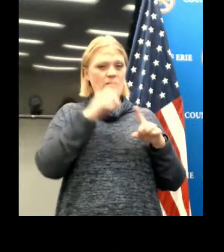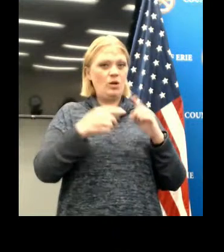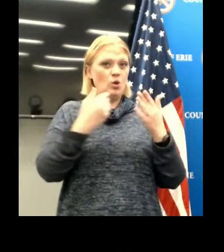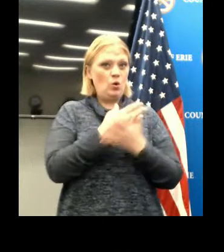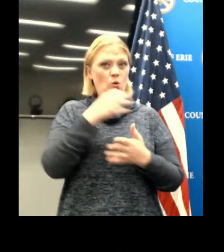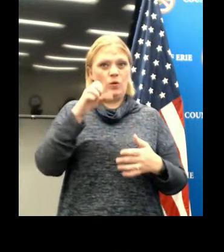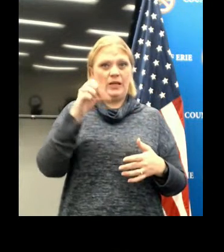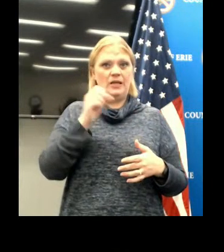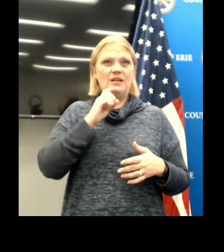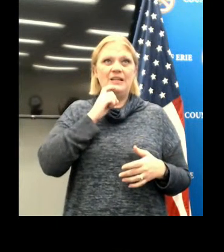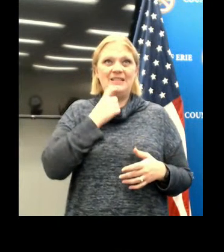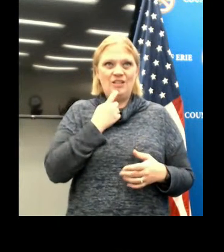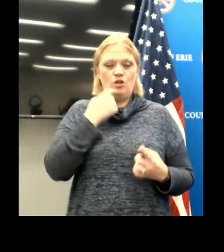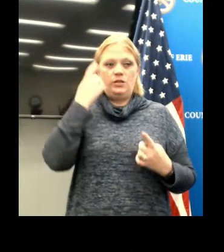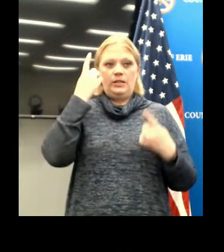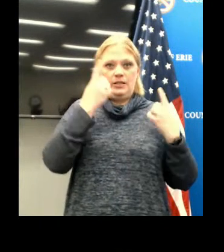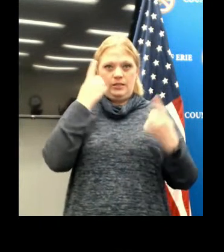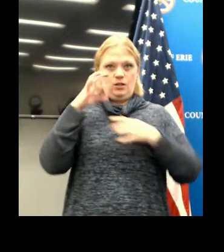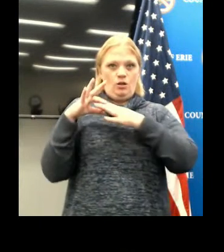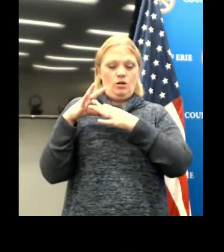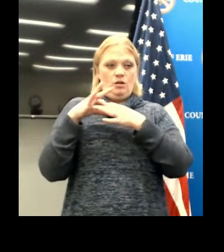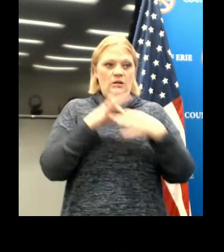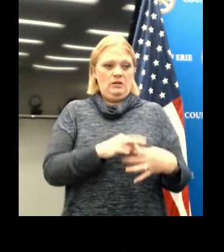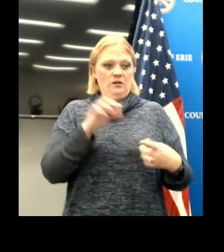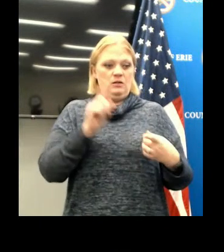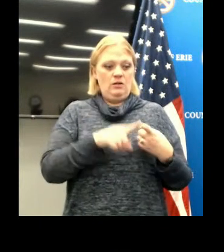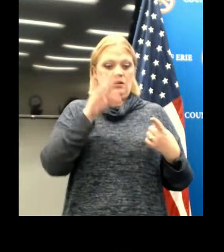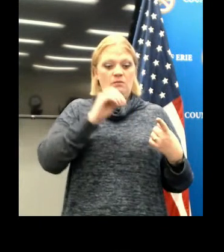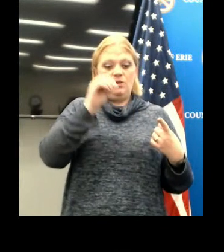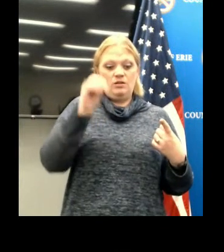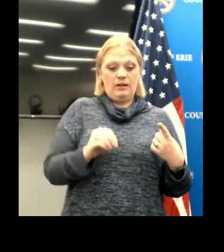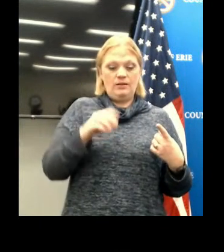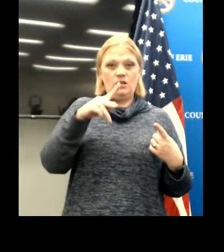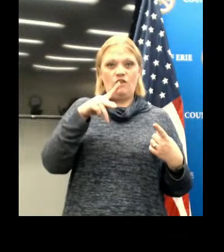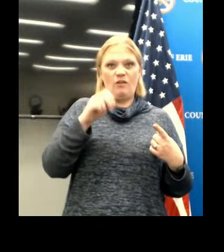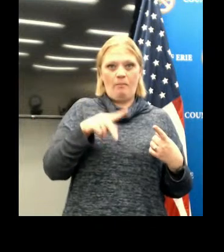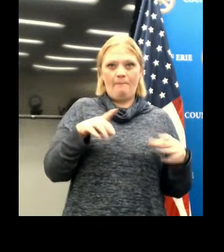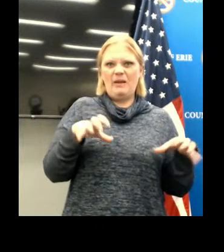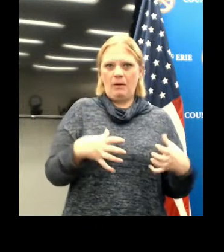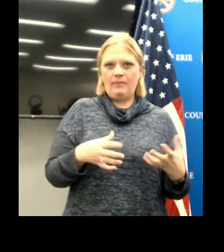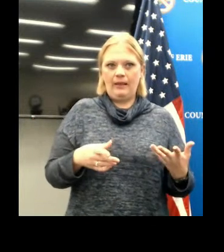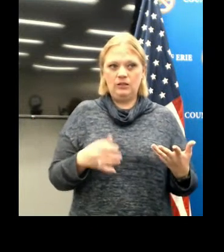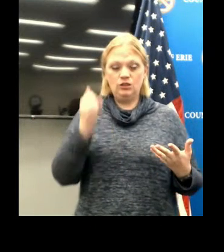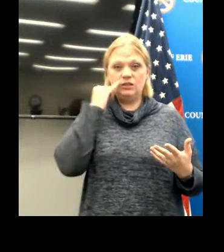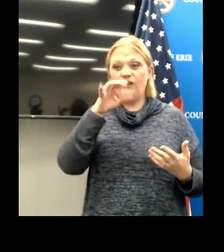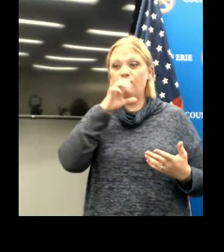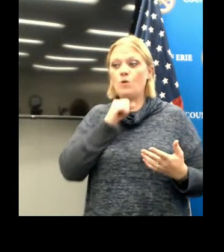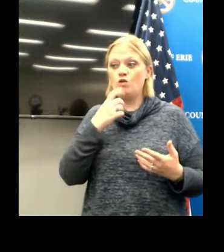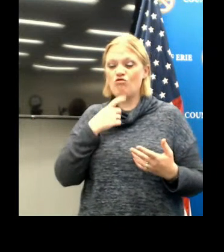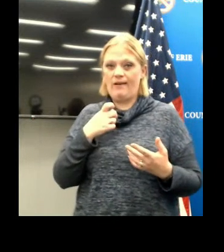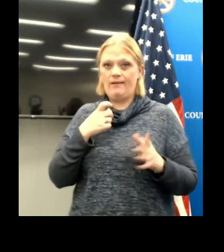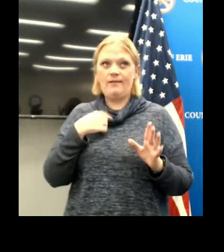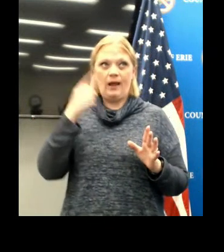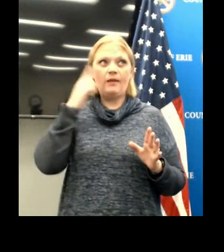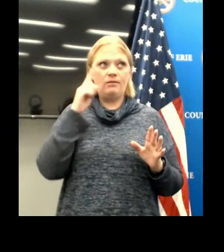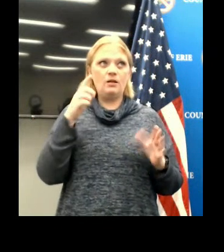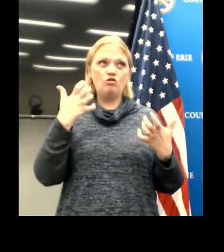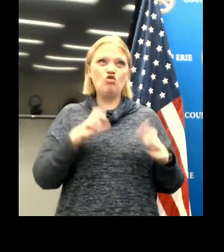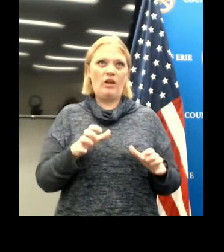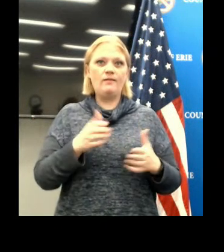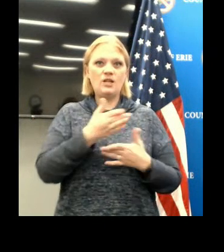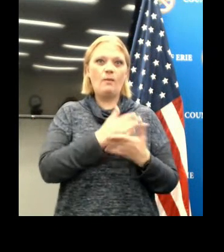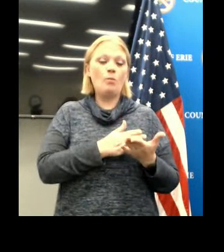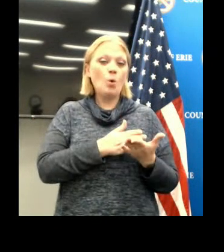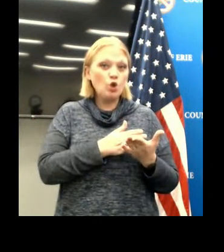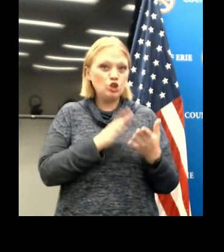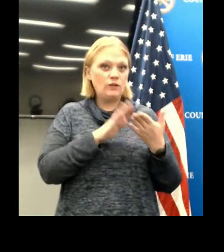be seriously considered as it pertains to the percentage of the population. If we go orange and red, and I think there's a chance that portions of our